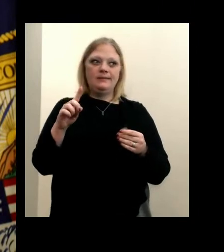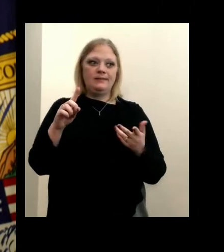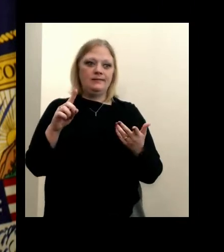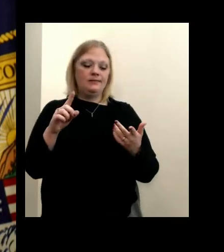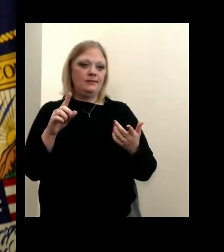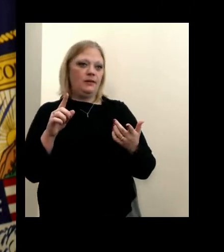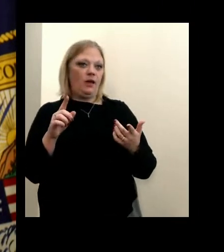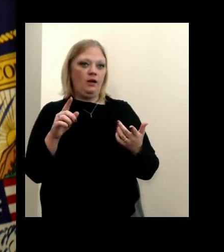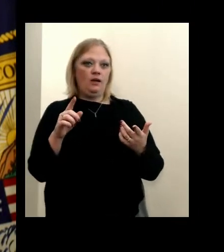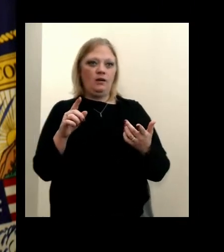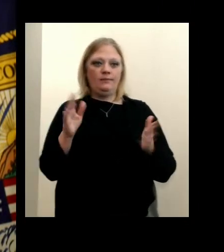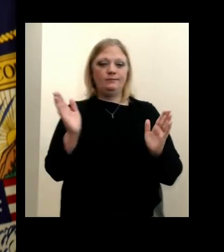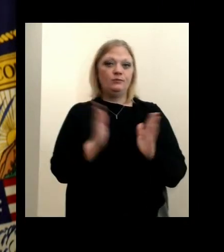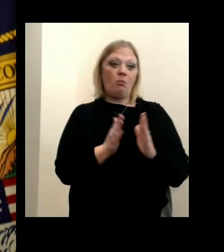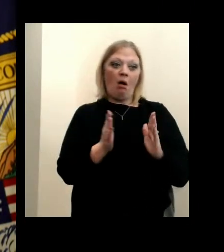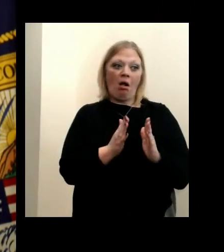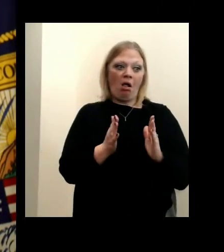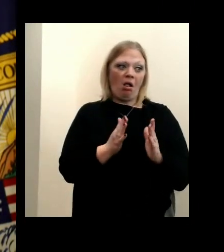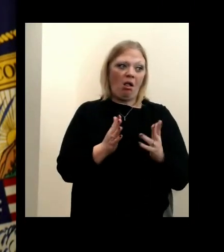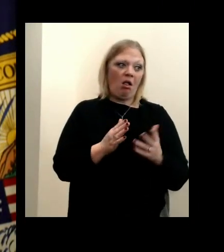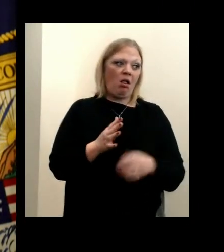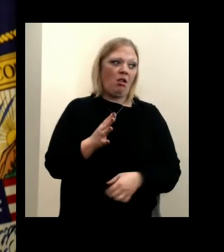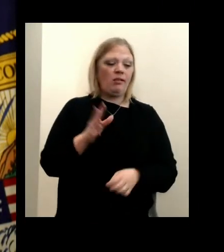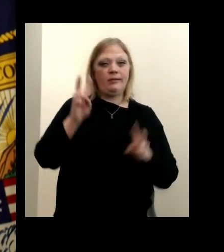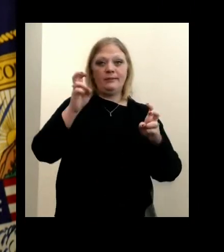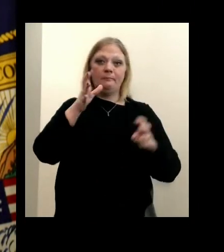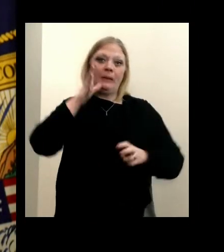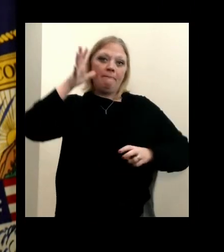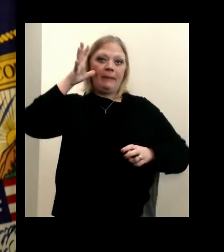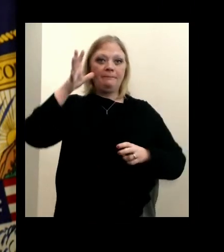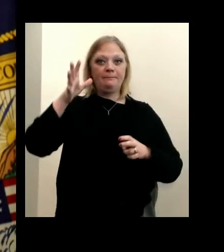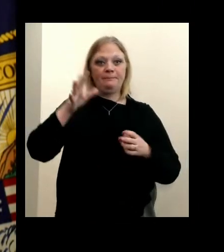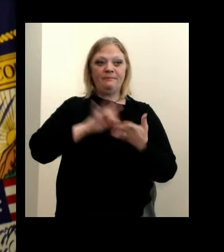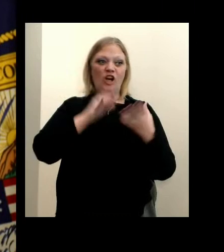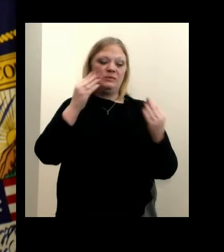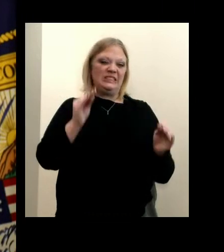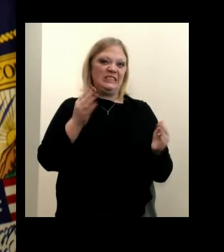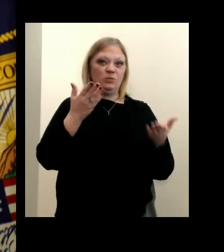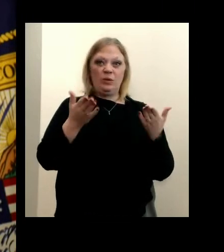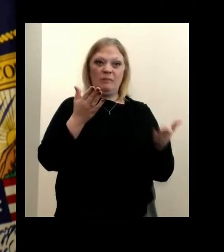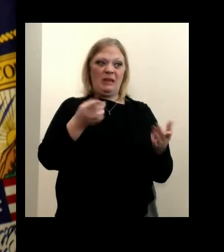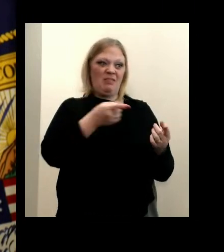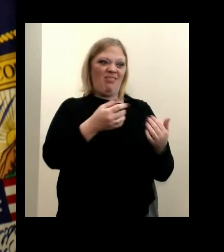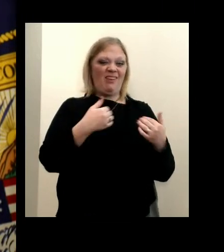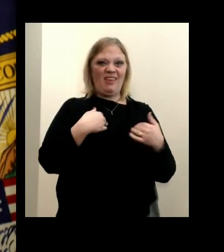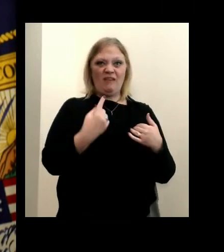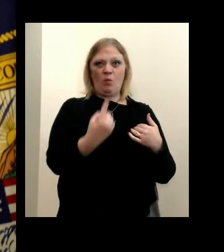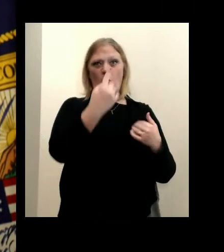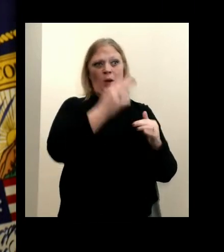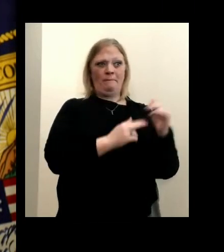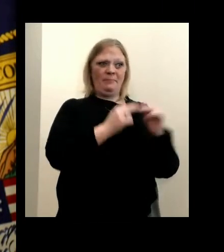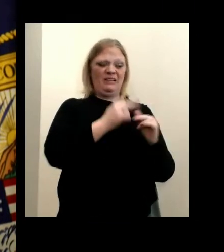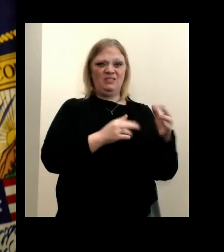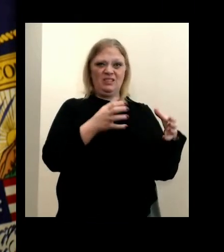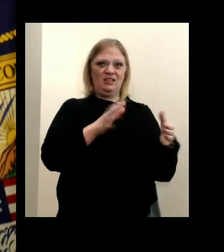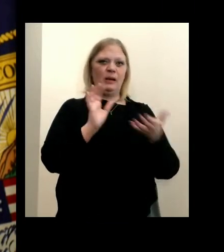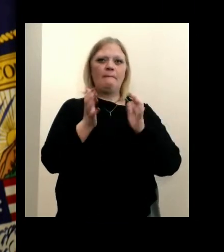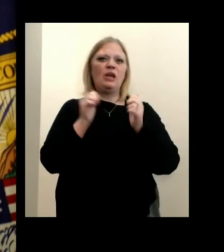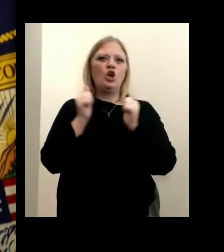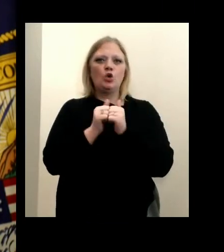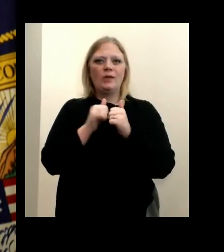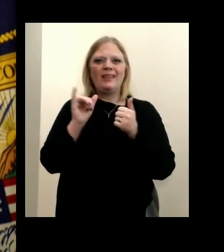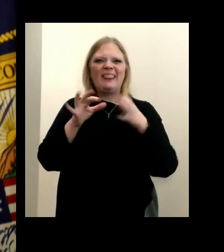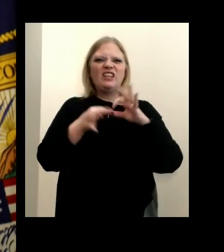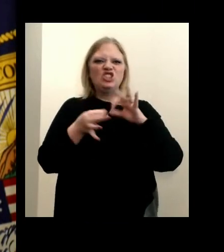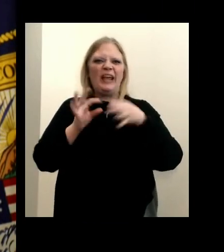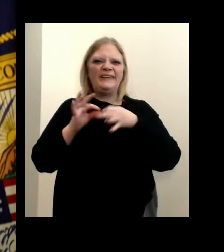to small mom and pop pharmacies where they may only have one building as compared to multiple